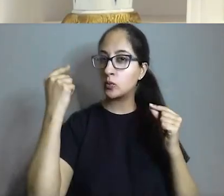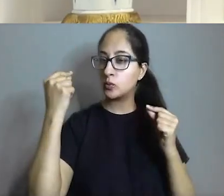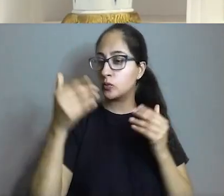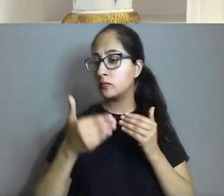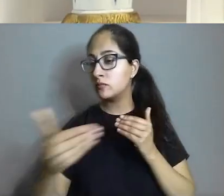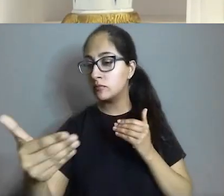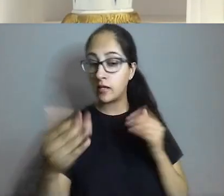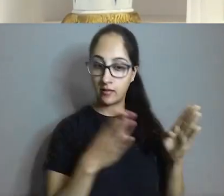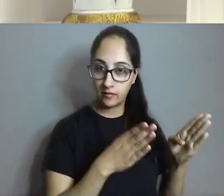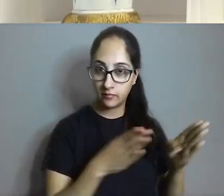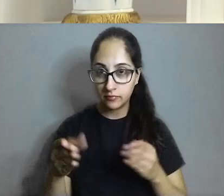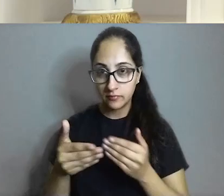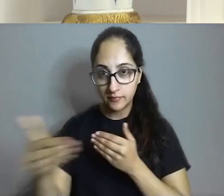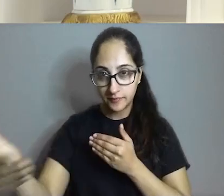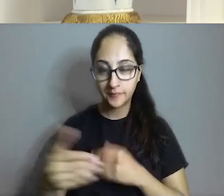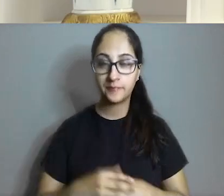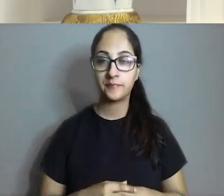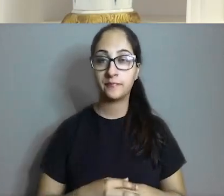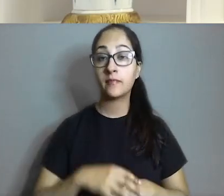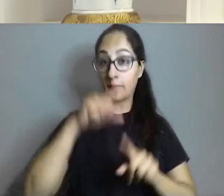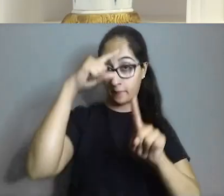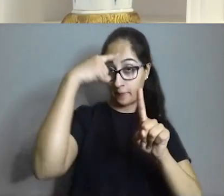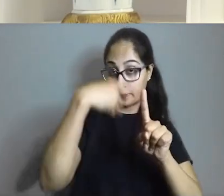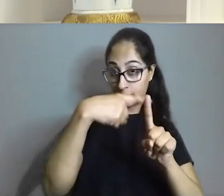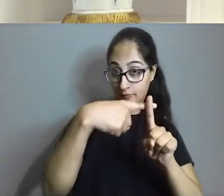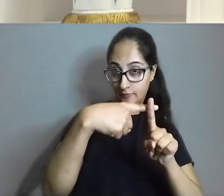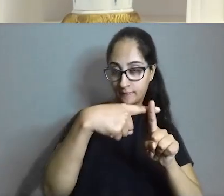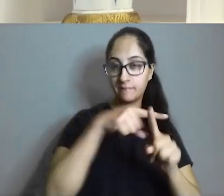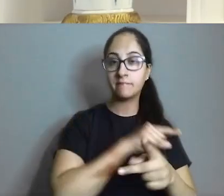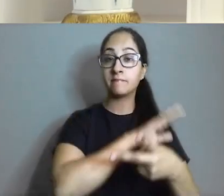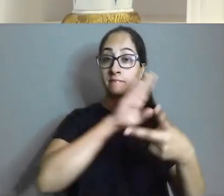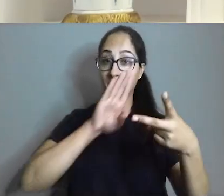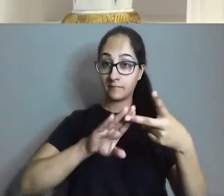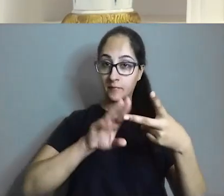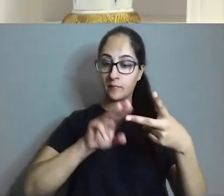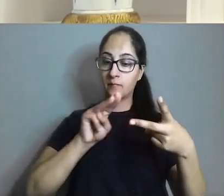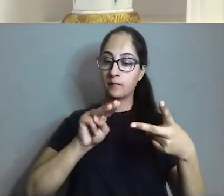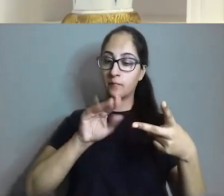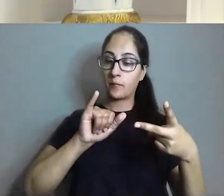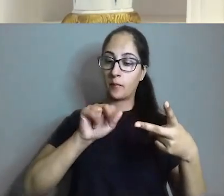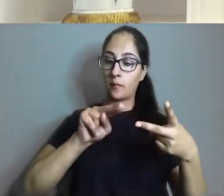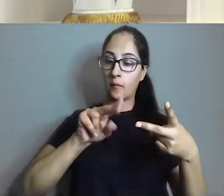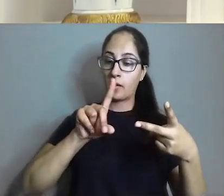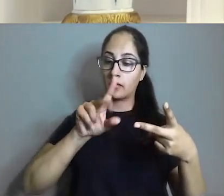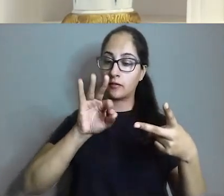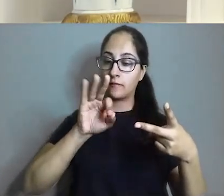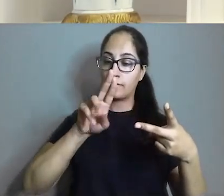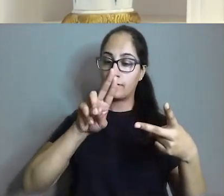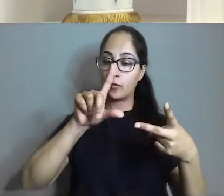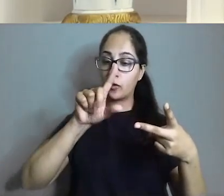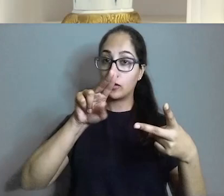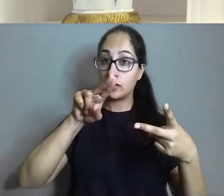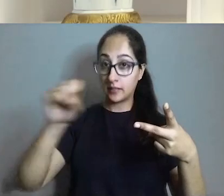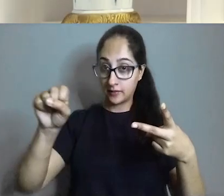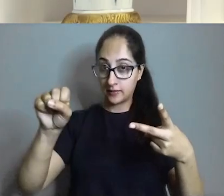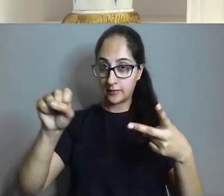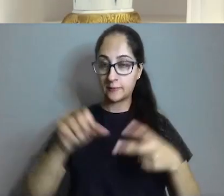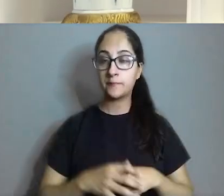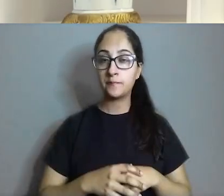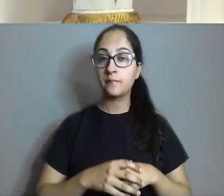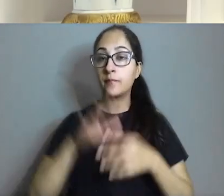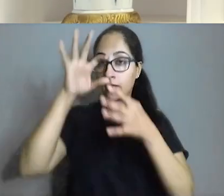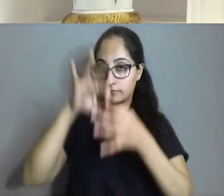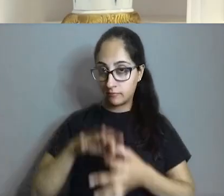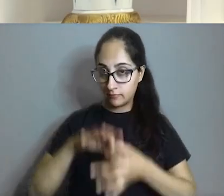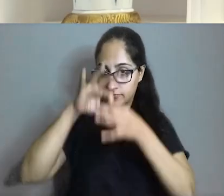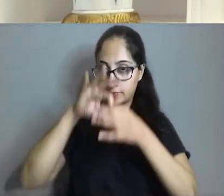The second tool of resilience is mindfulness. As humans, we experience setbacks in physical